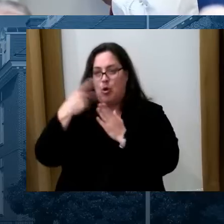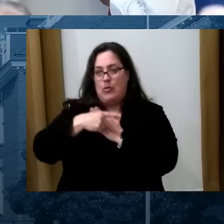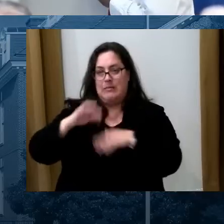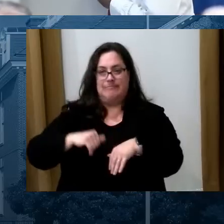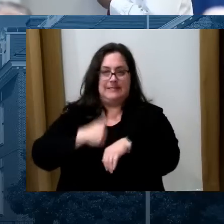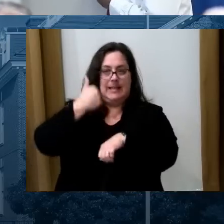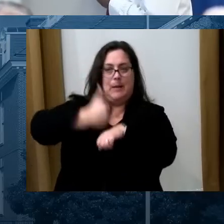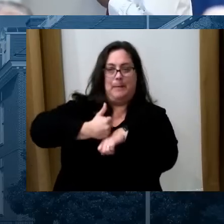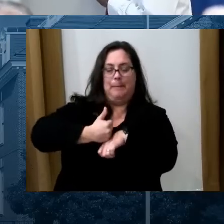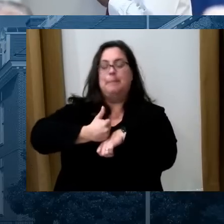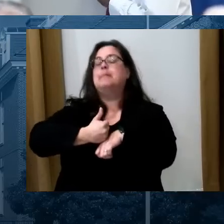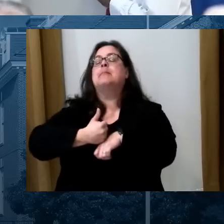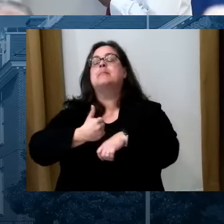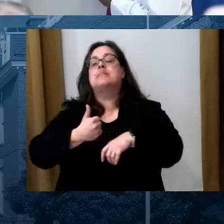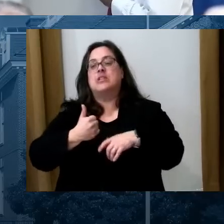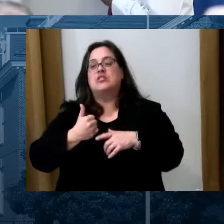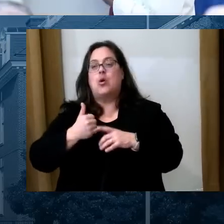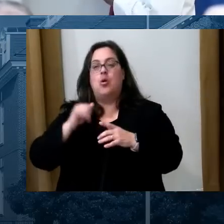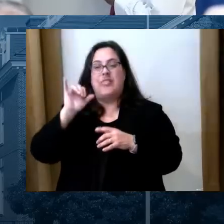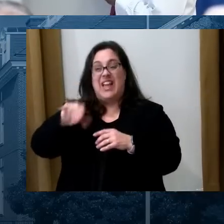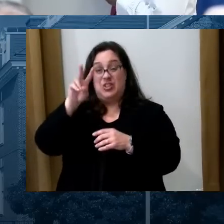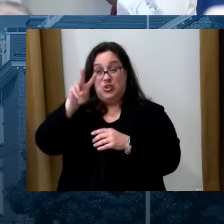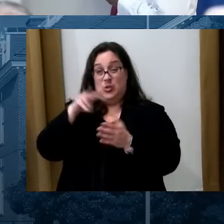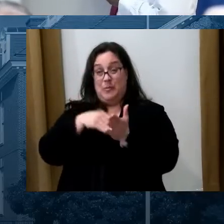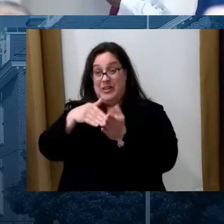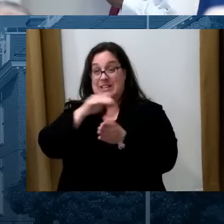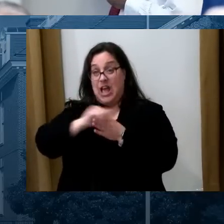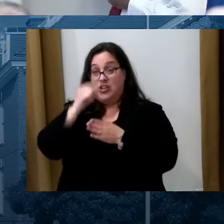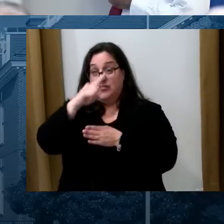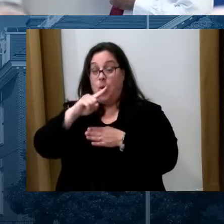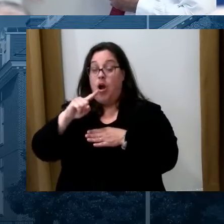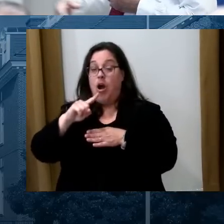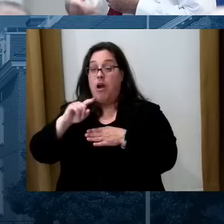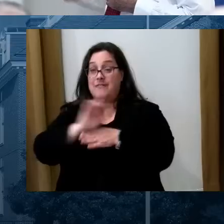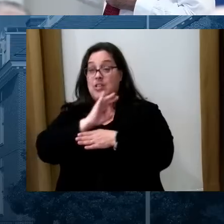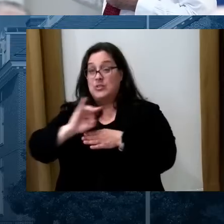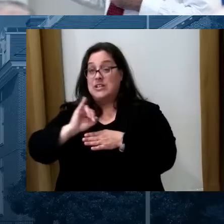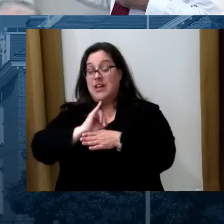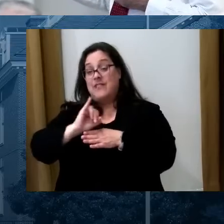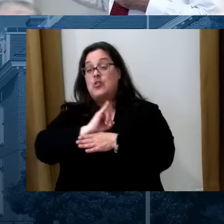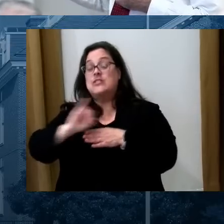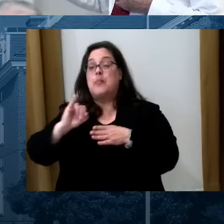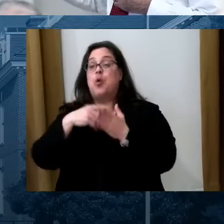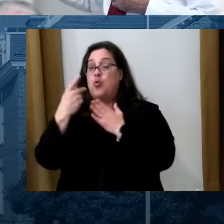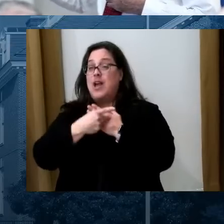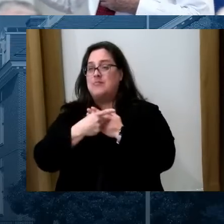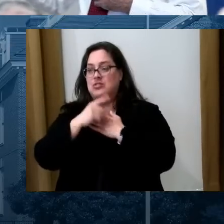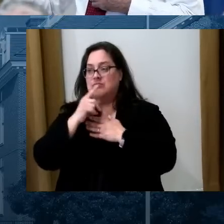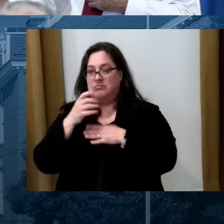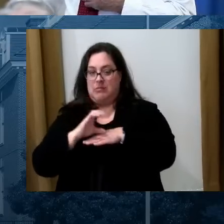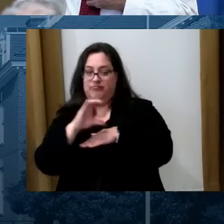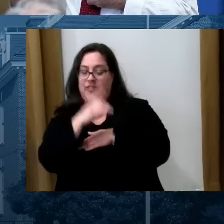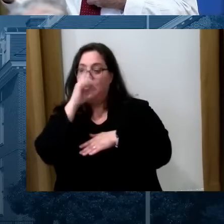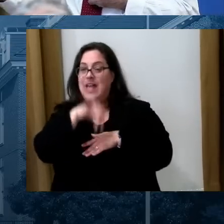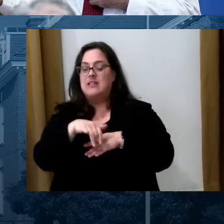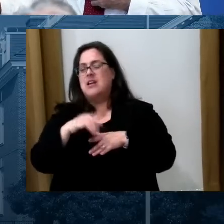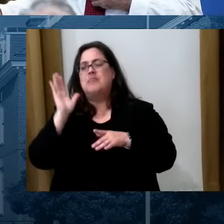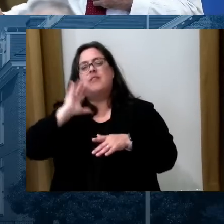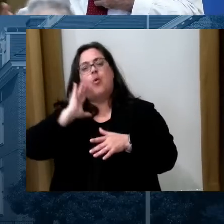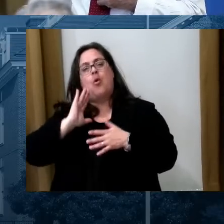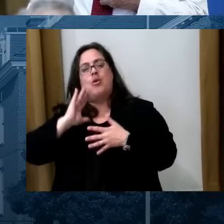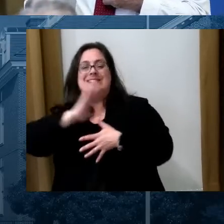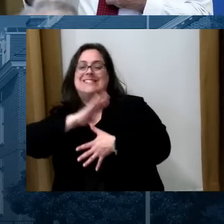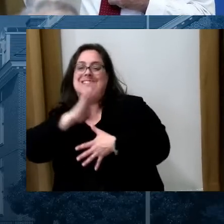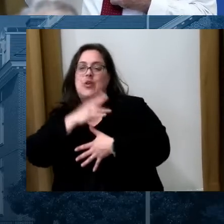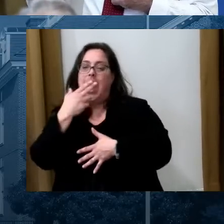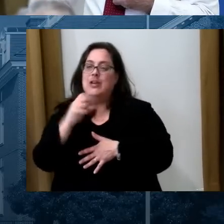that's what these the $2 million there for our fellowship programs. Essentially, we got seniors in high